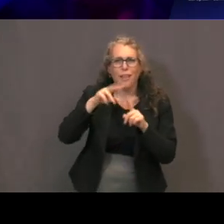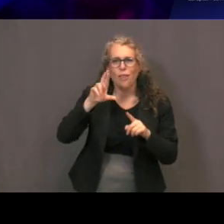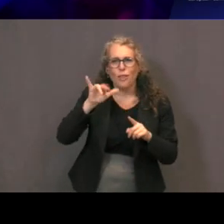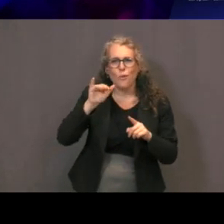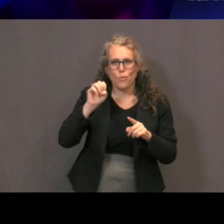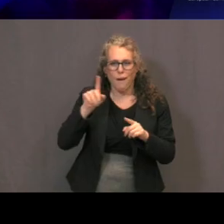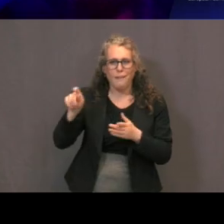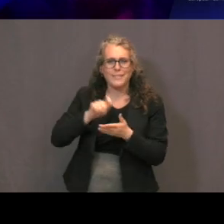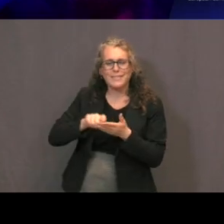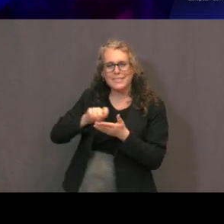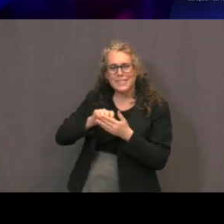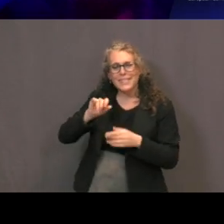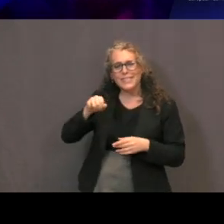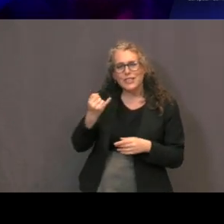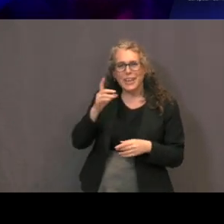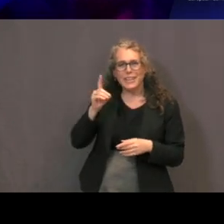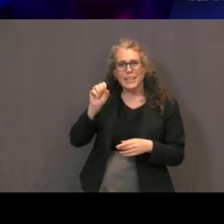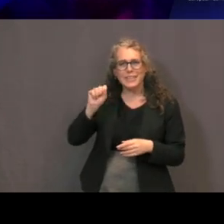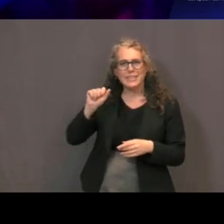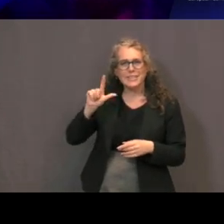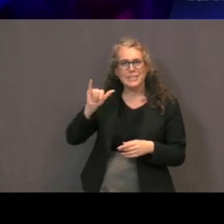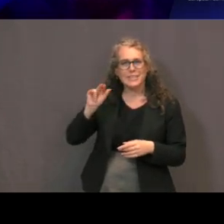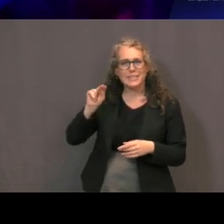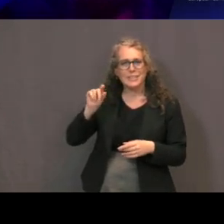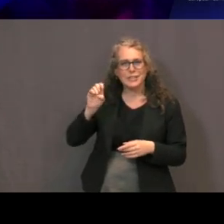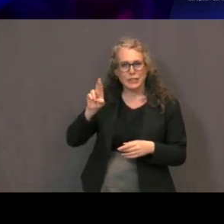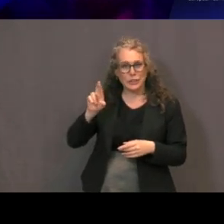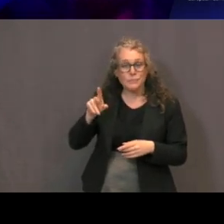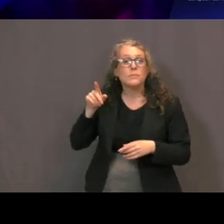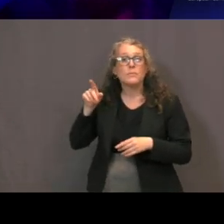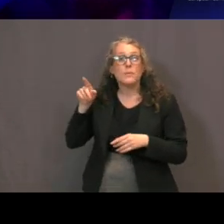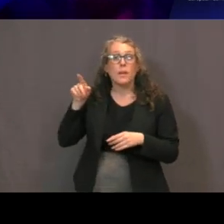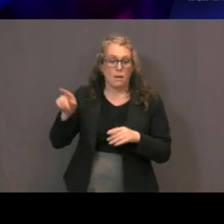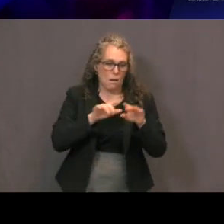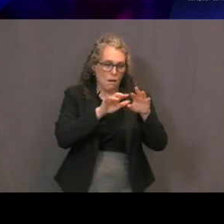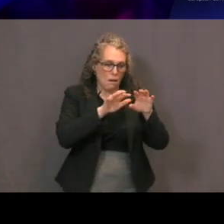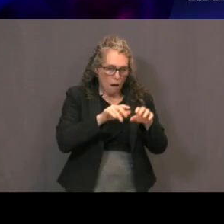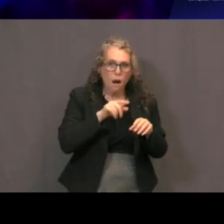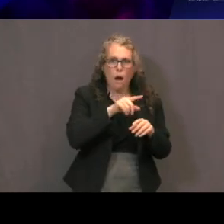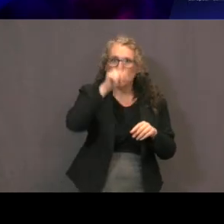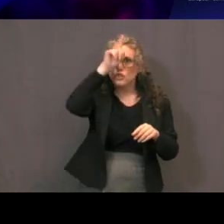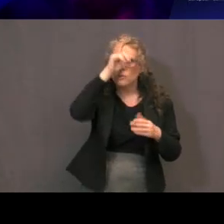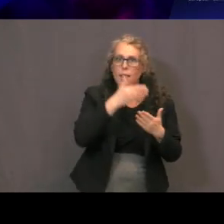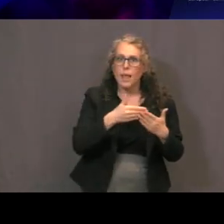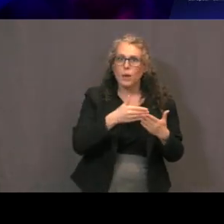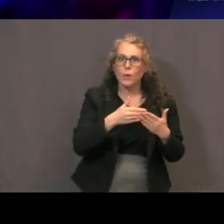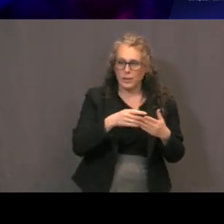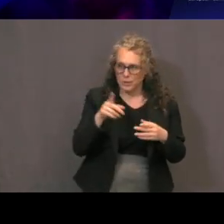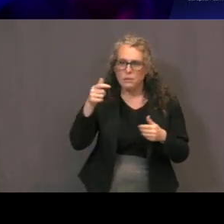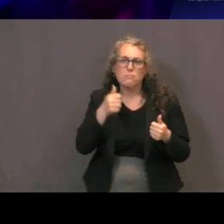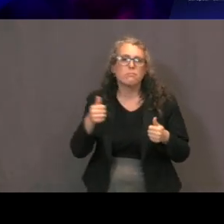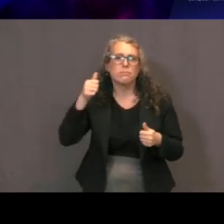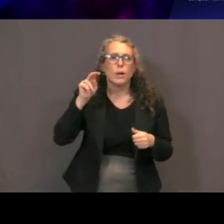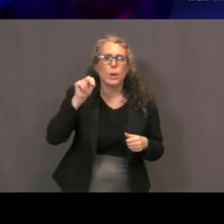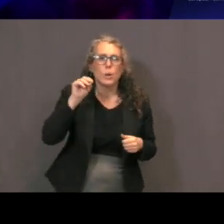Salinger, who translated it congenially into German. It was another winner of the Nobel Prize for